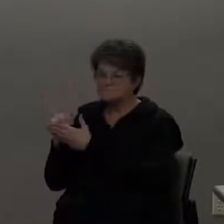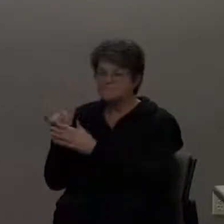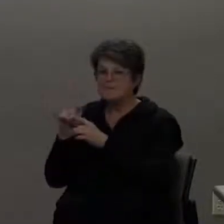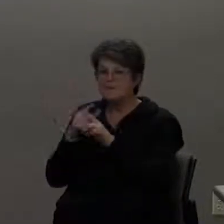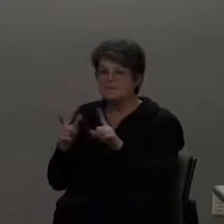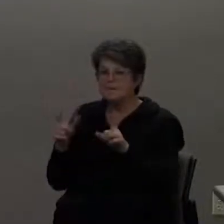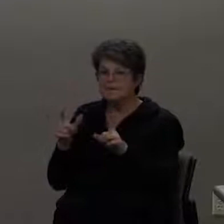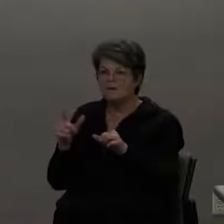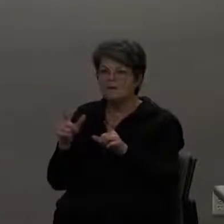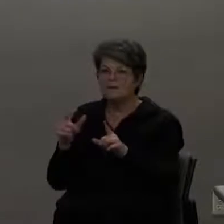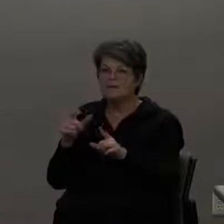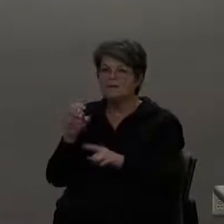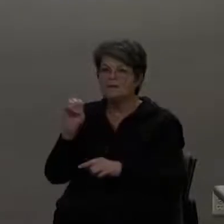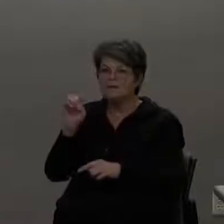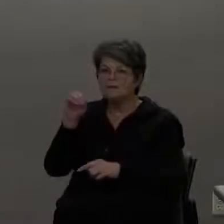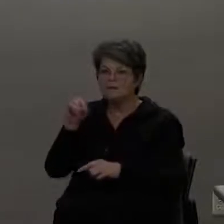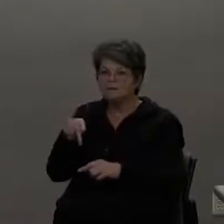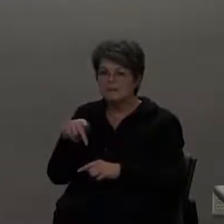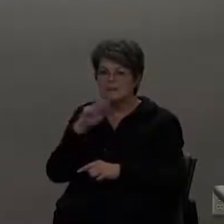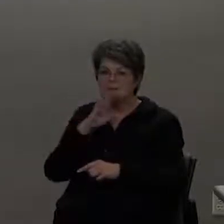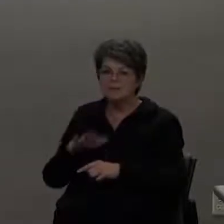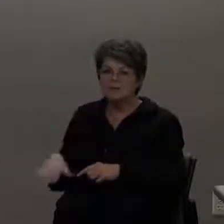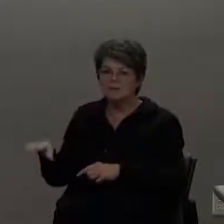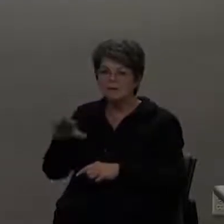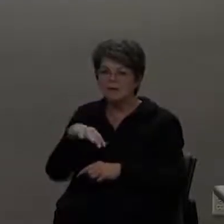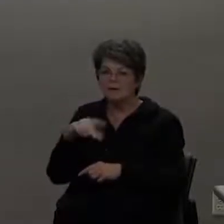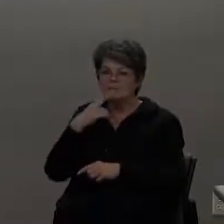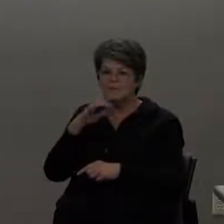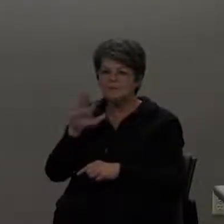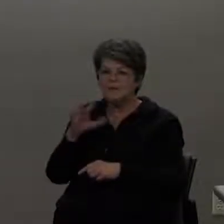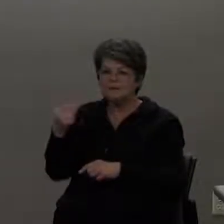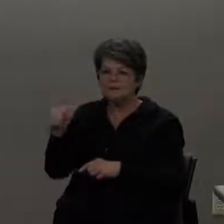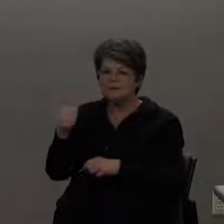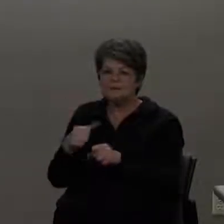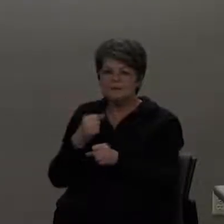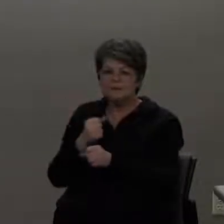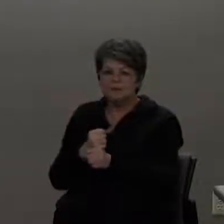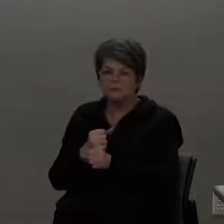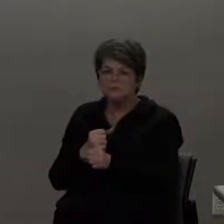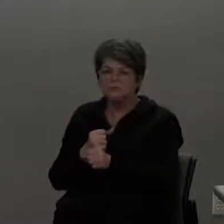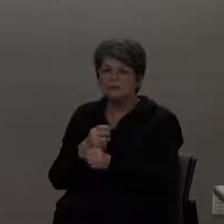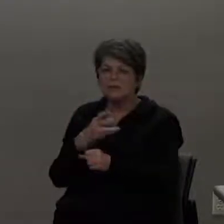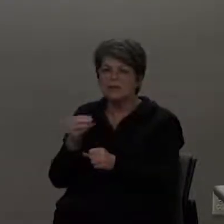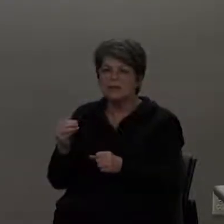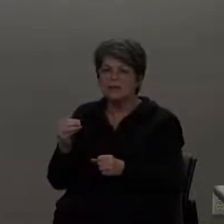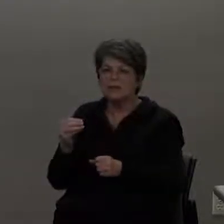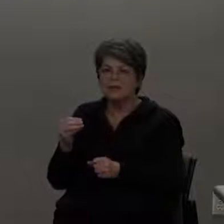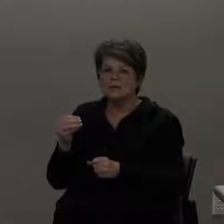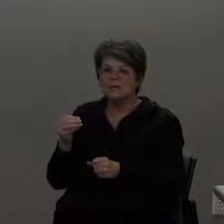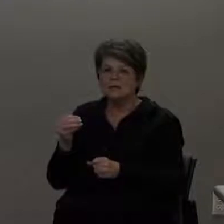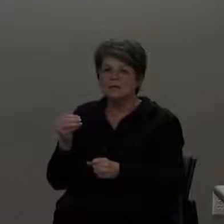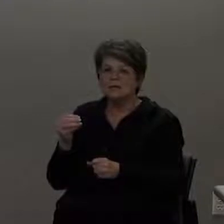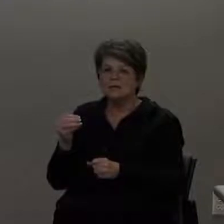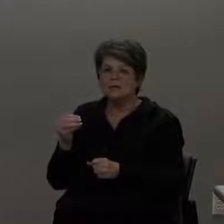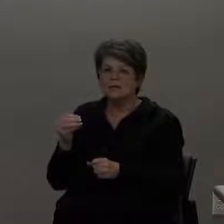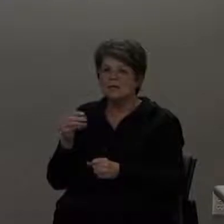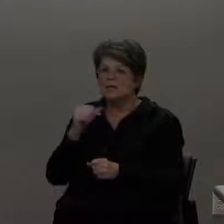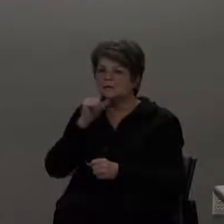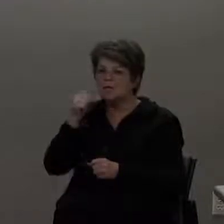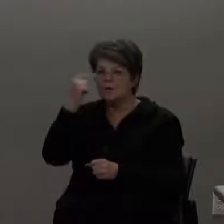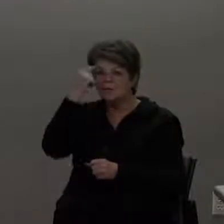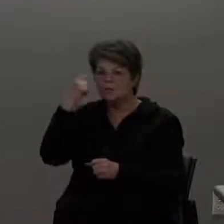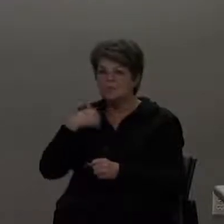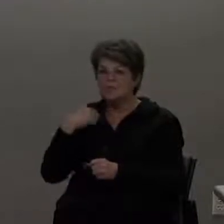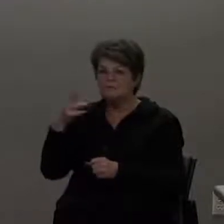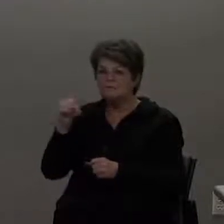But we've been in, you know, EDP's been around for approximately 10 years, and have we been, I don't think we've